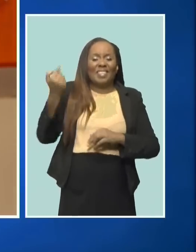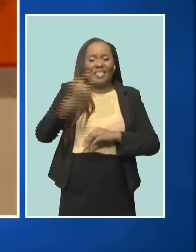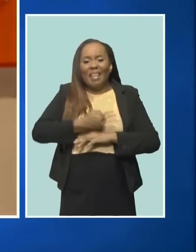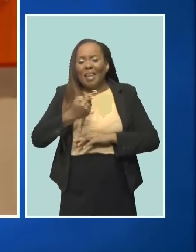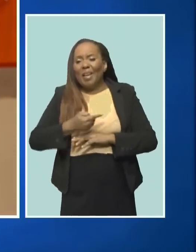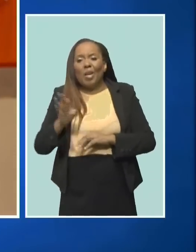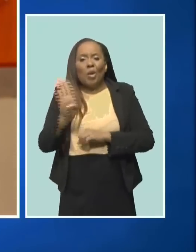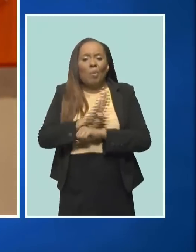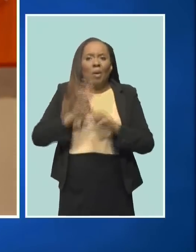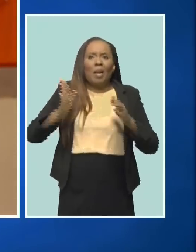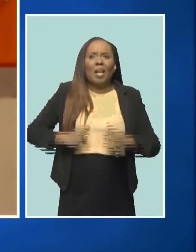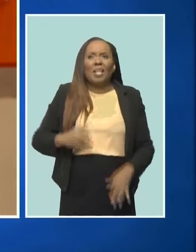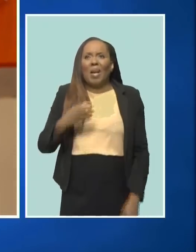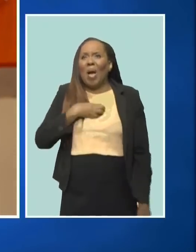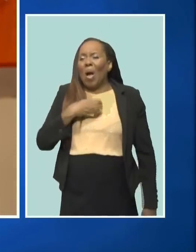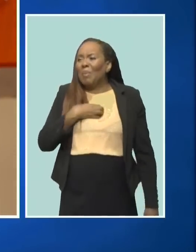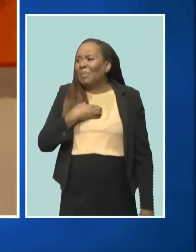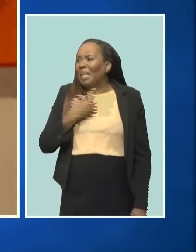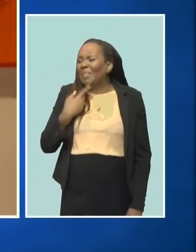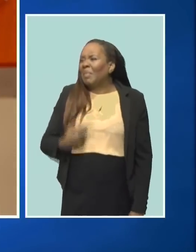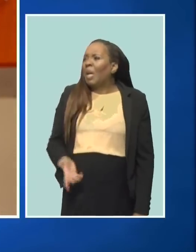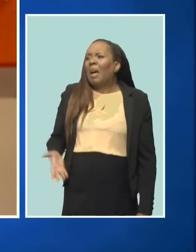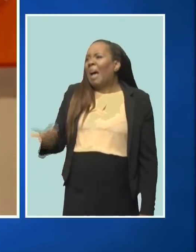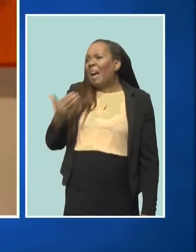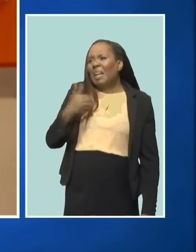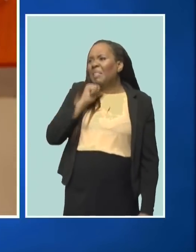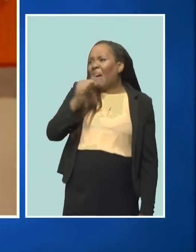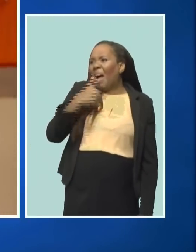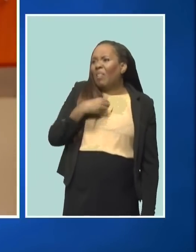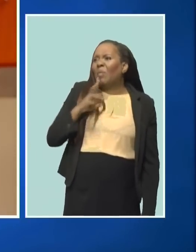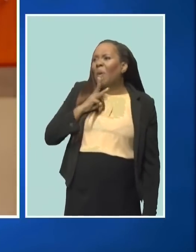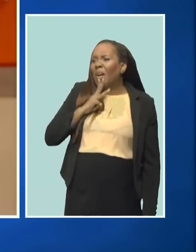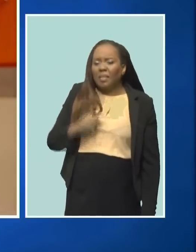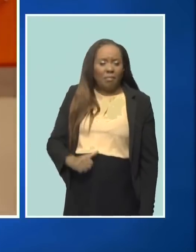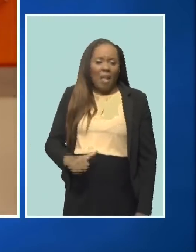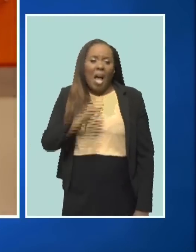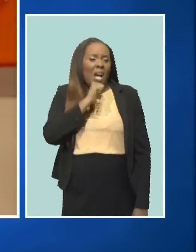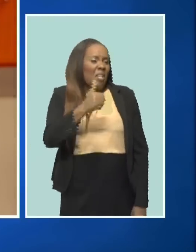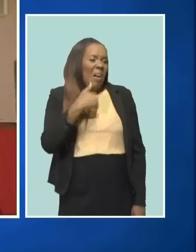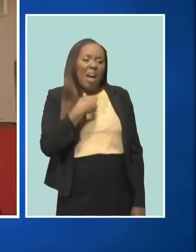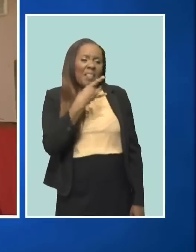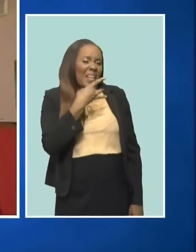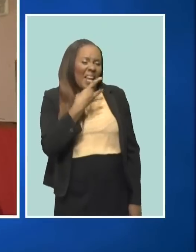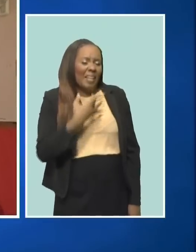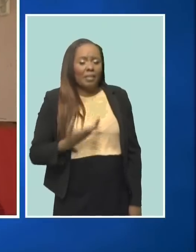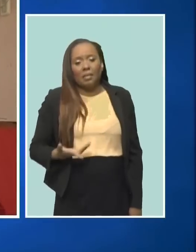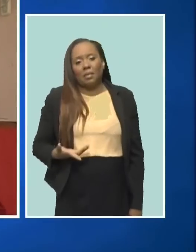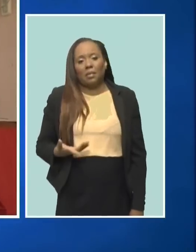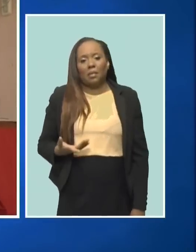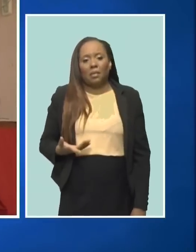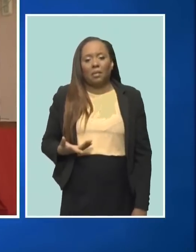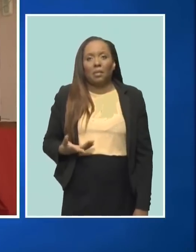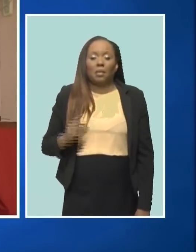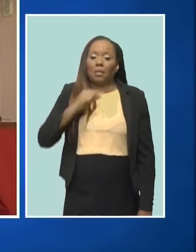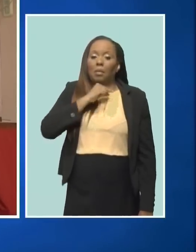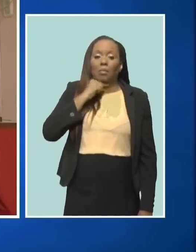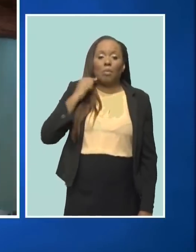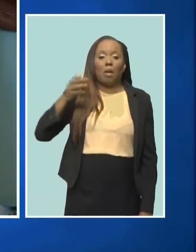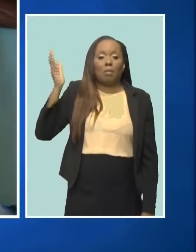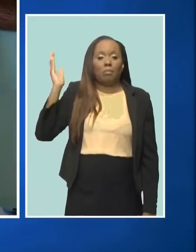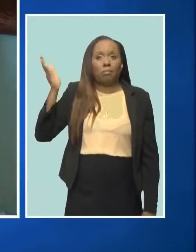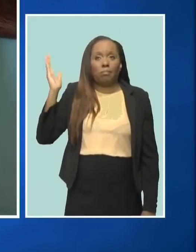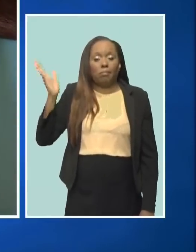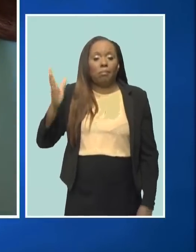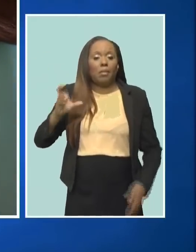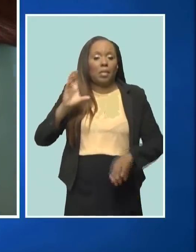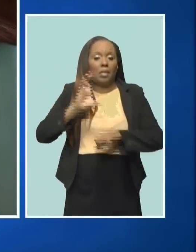complaining that they have no water and electricity. Reverend Morris was delivering a sermon at the St. Peter